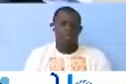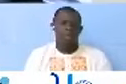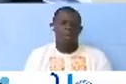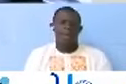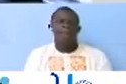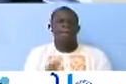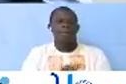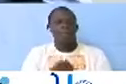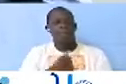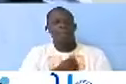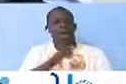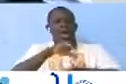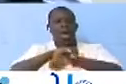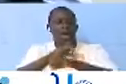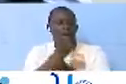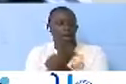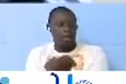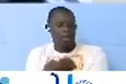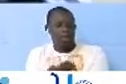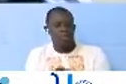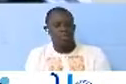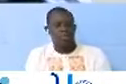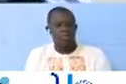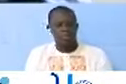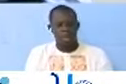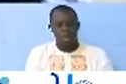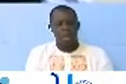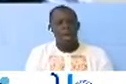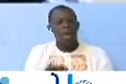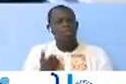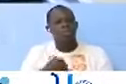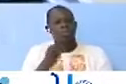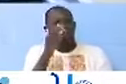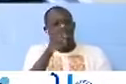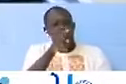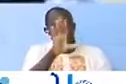My arrest? What were you accused of?